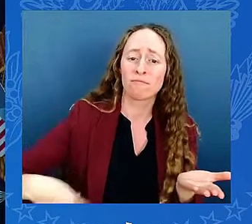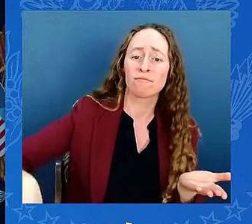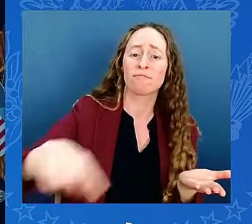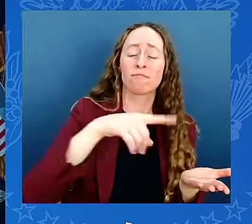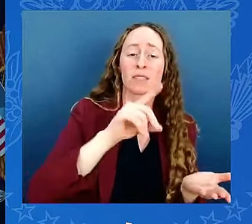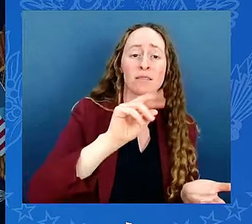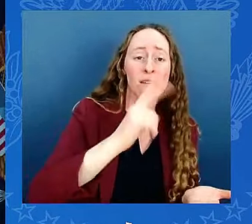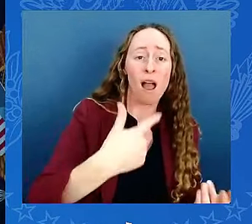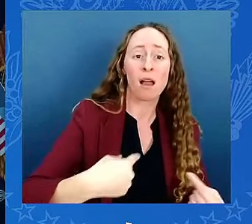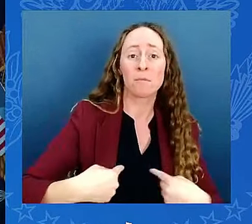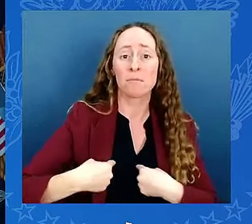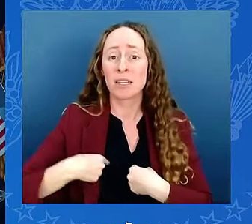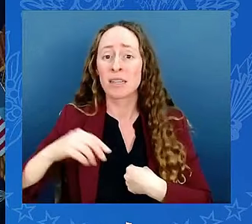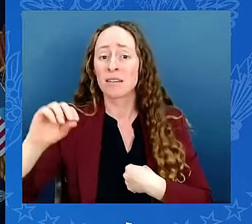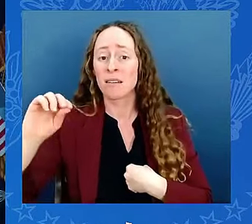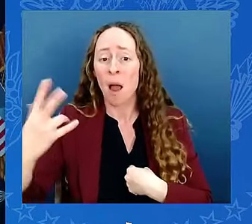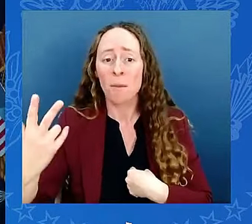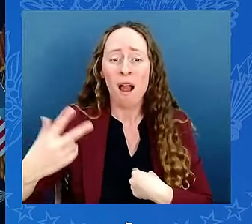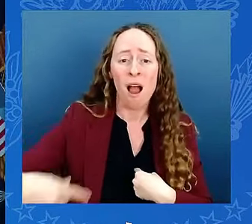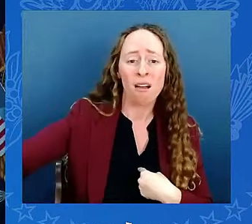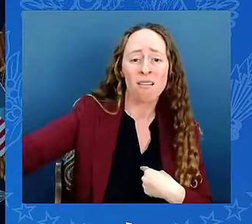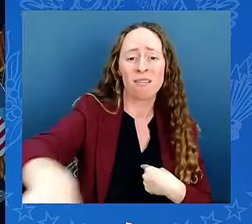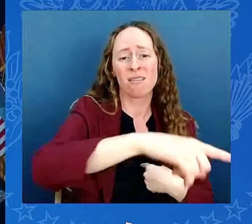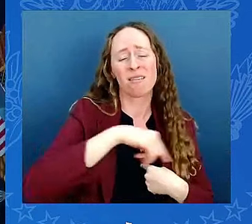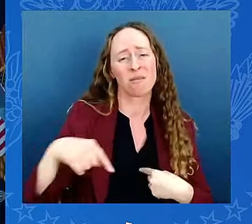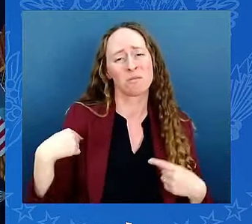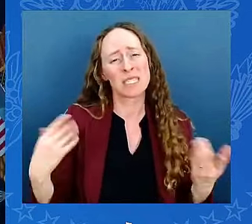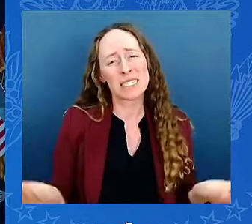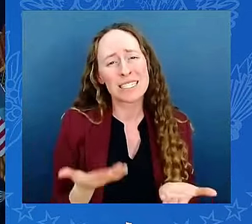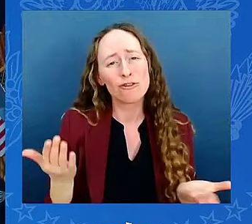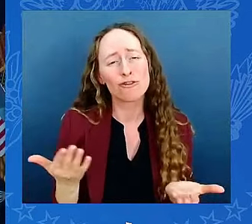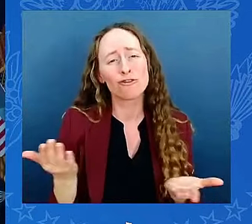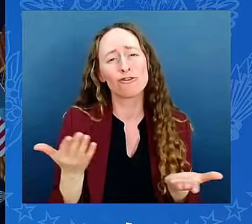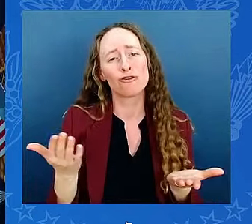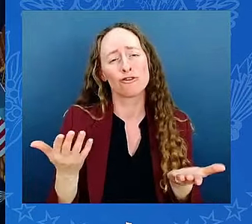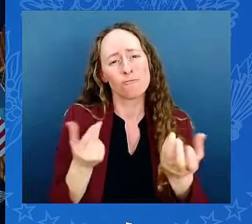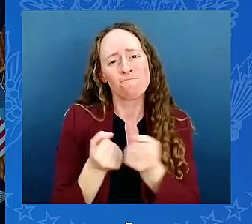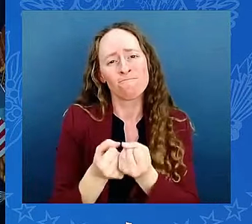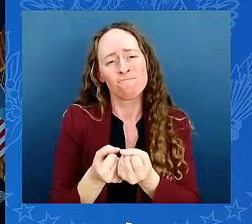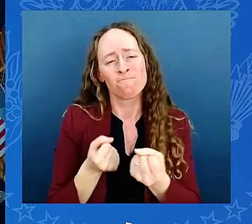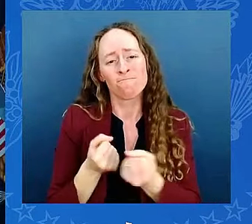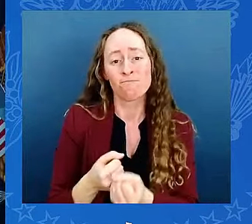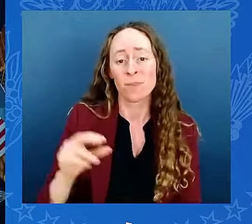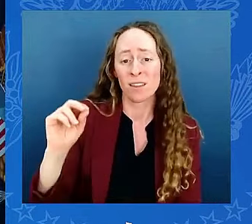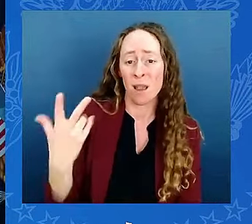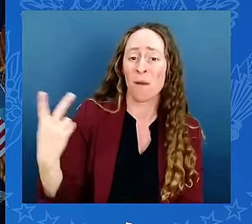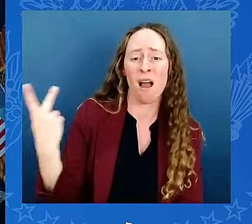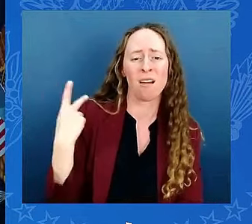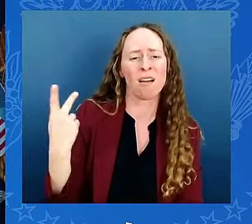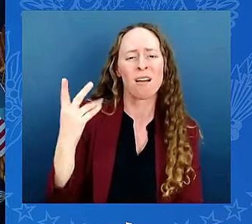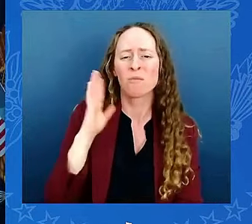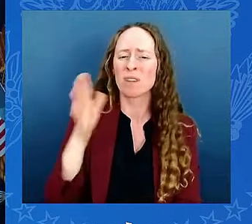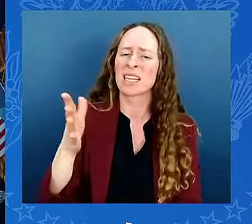For example, Kamala and I will continue to defend reproductive freedom in America.